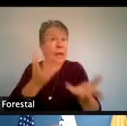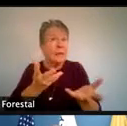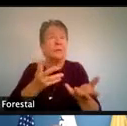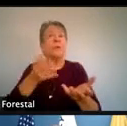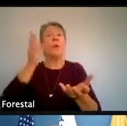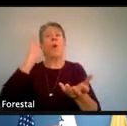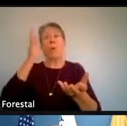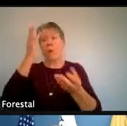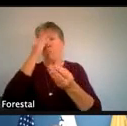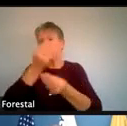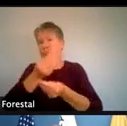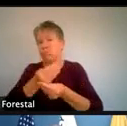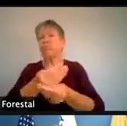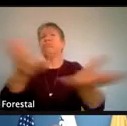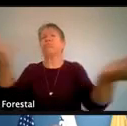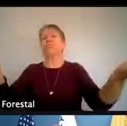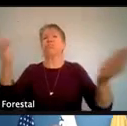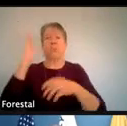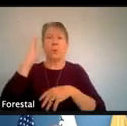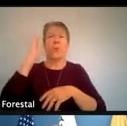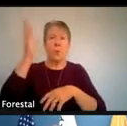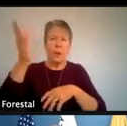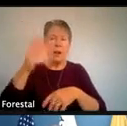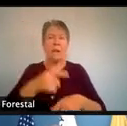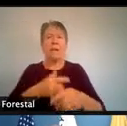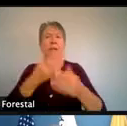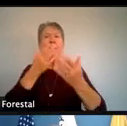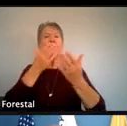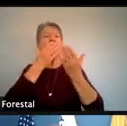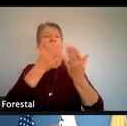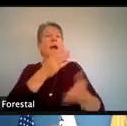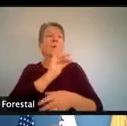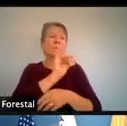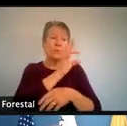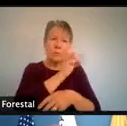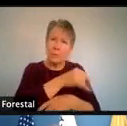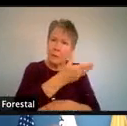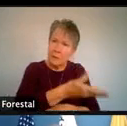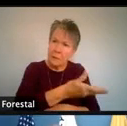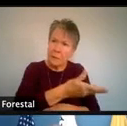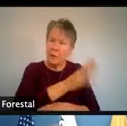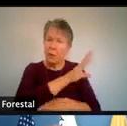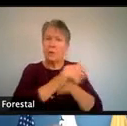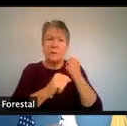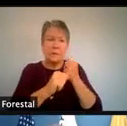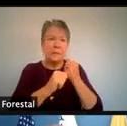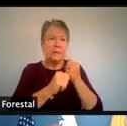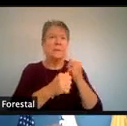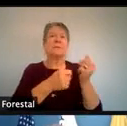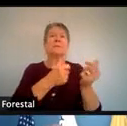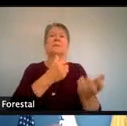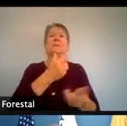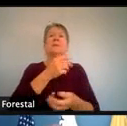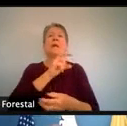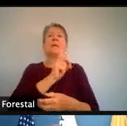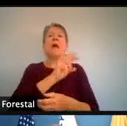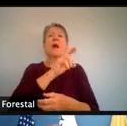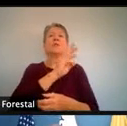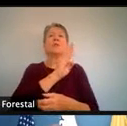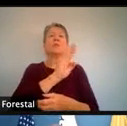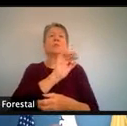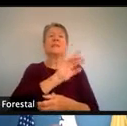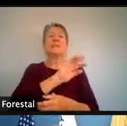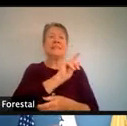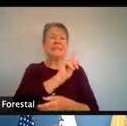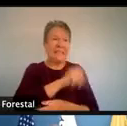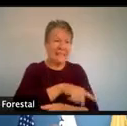Judy, David Adnaro, her deputy, Eddie Bresnitz, our former state epidemiologist, who's been in there